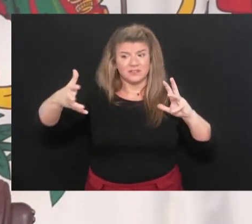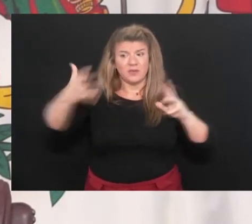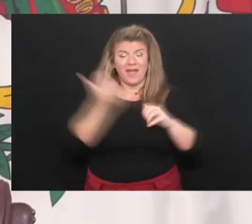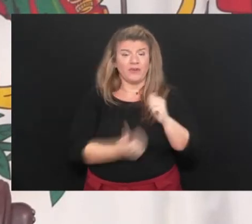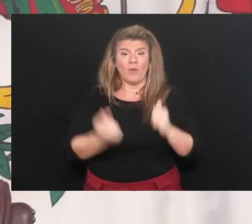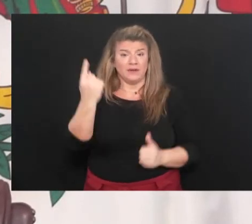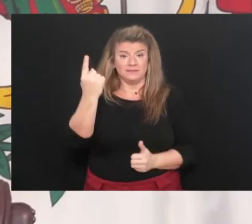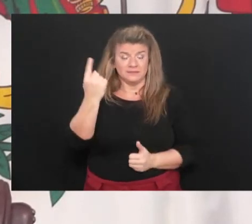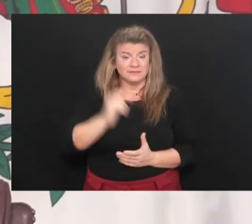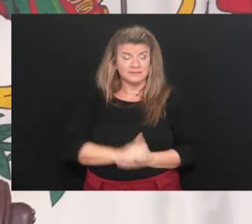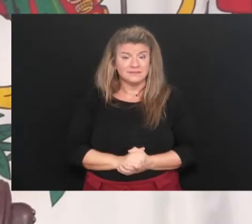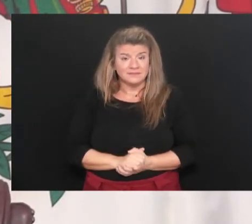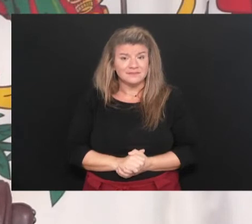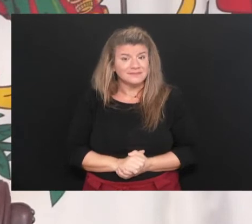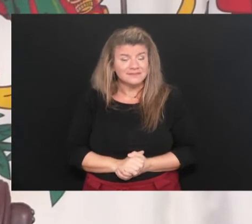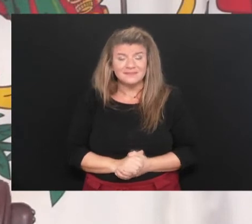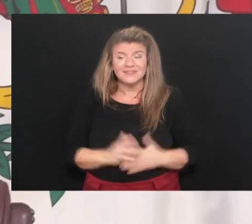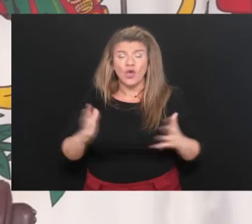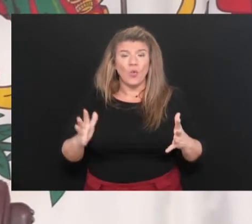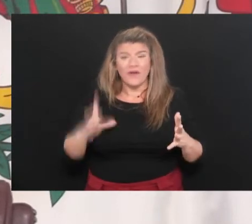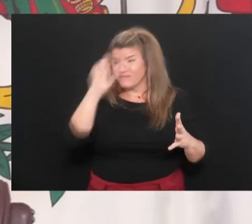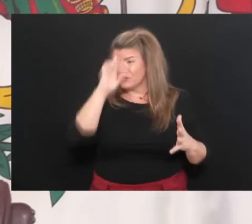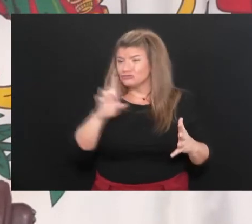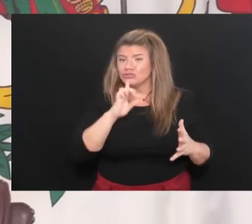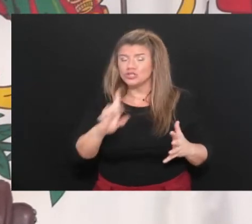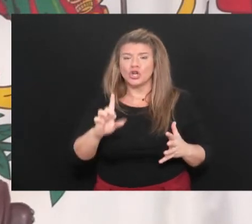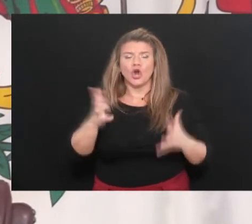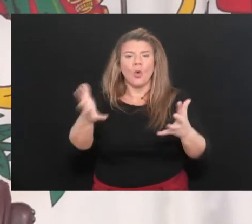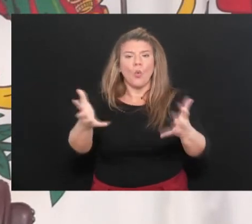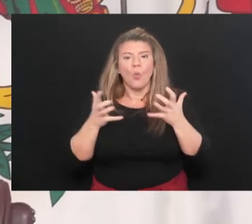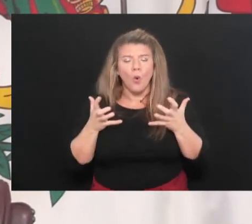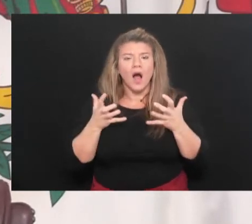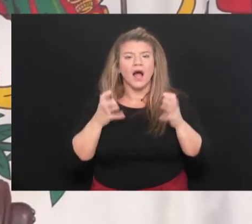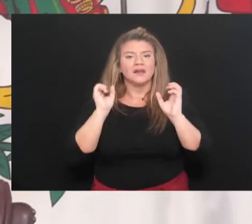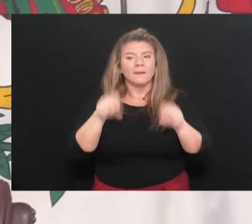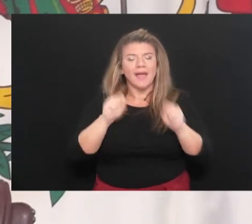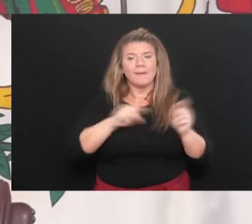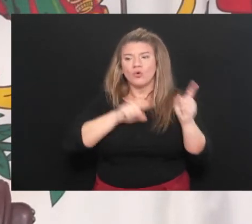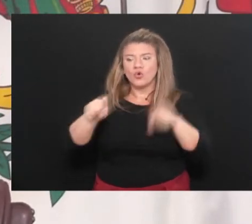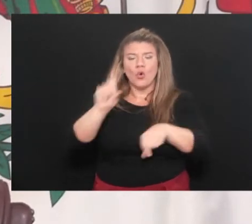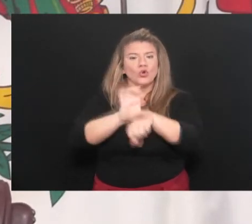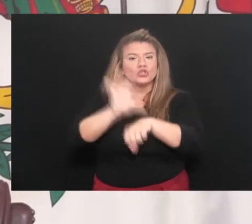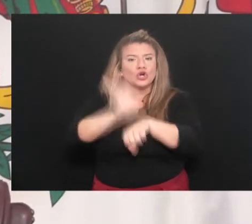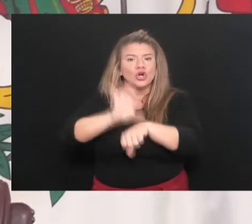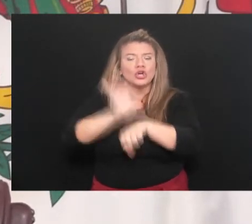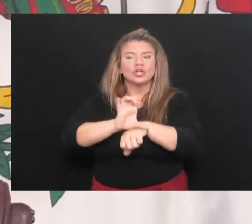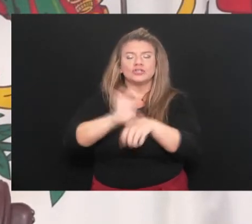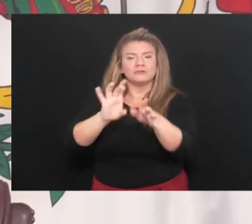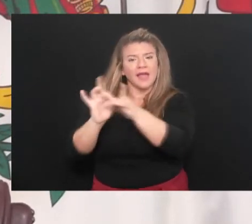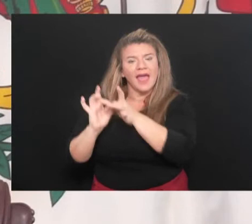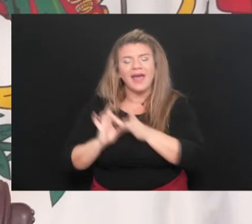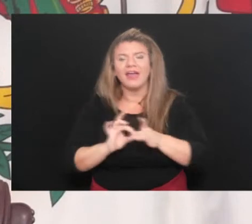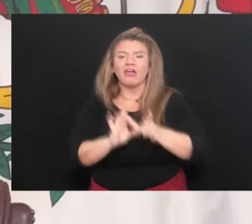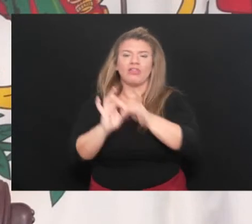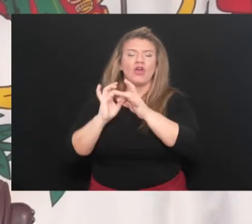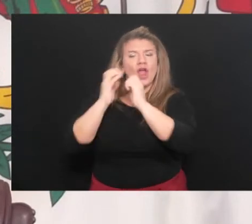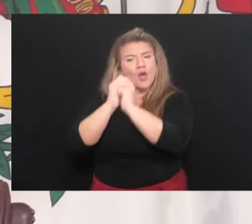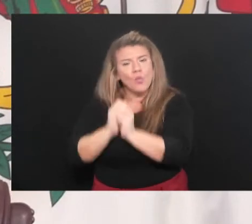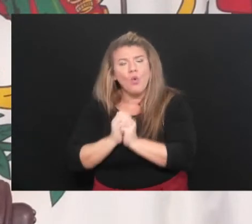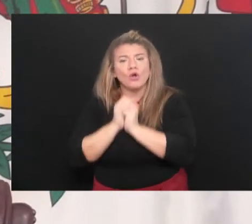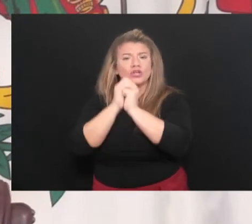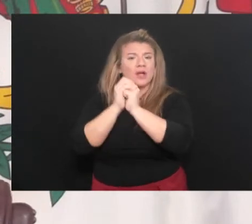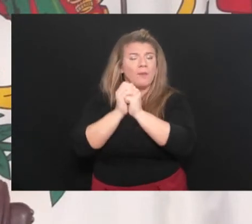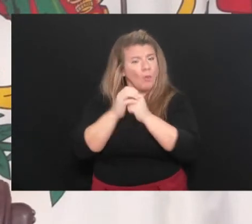everybody. We absolutely want to be able to worship and stay in harmony with one another in every